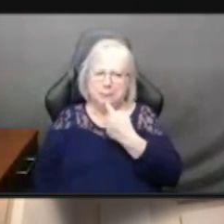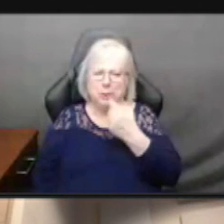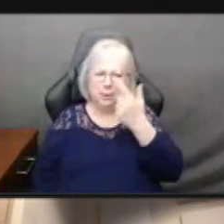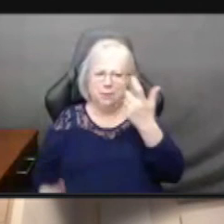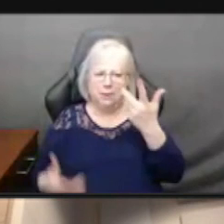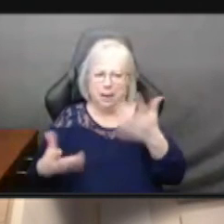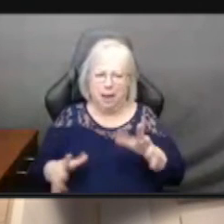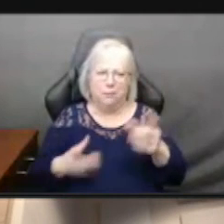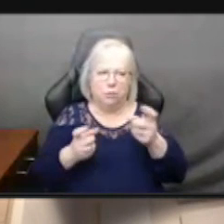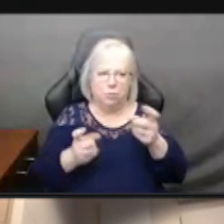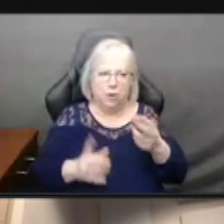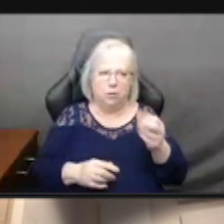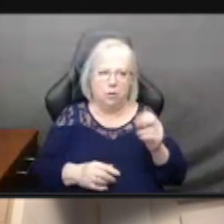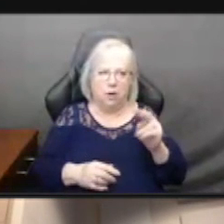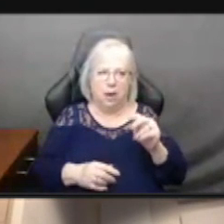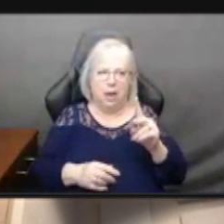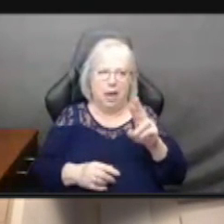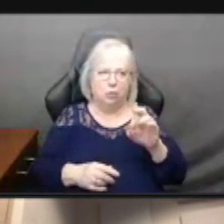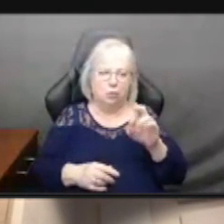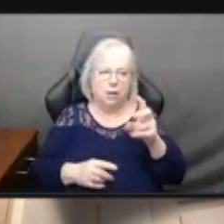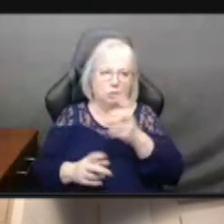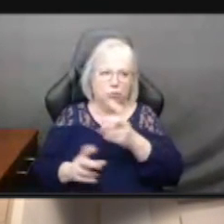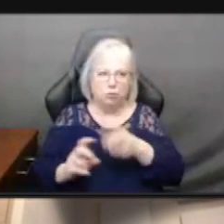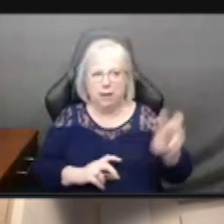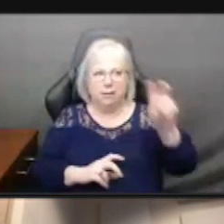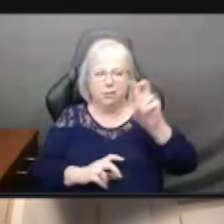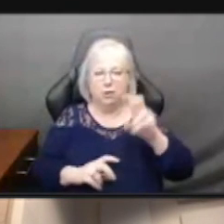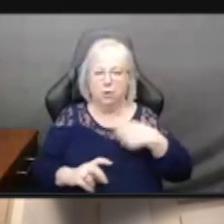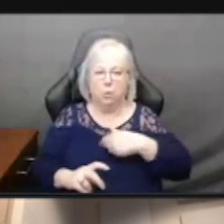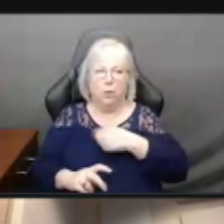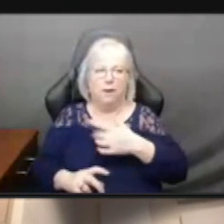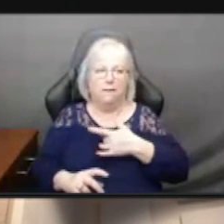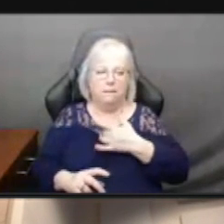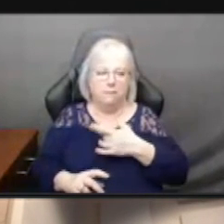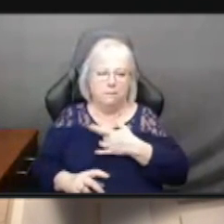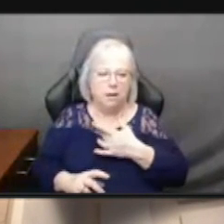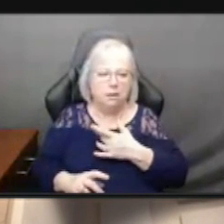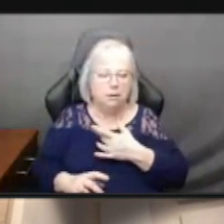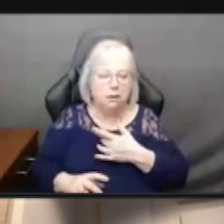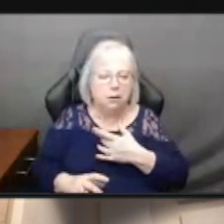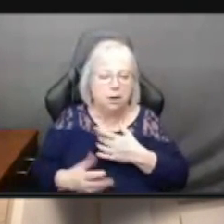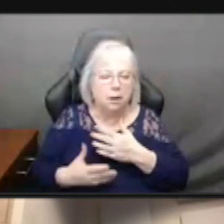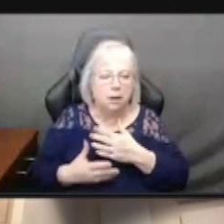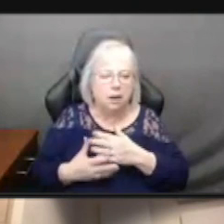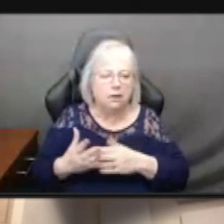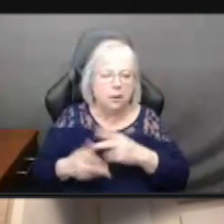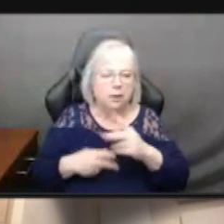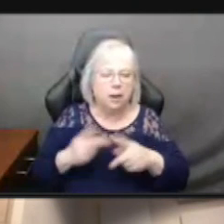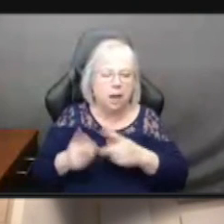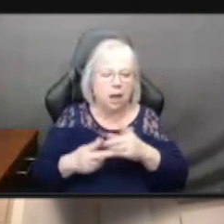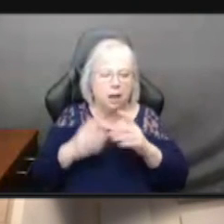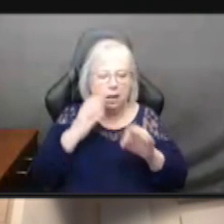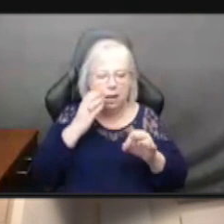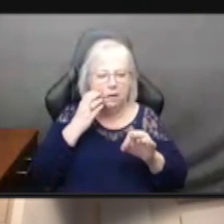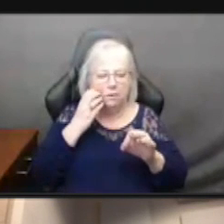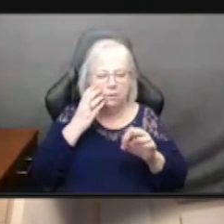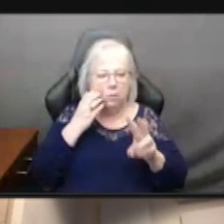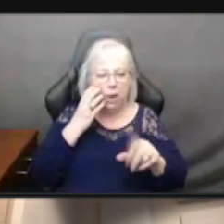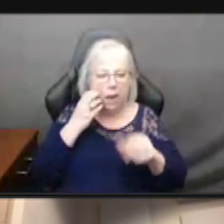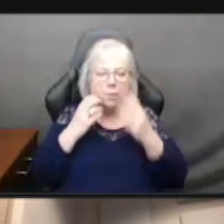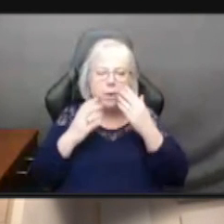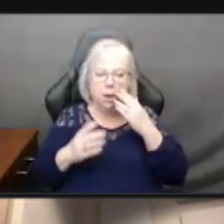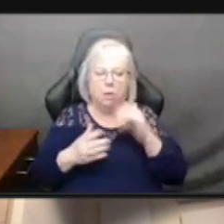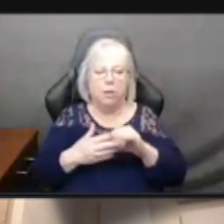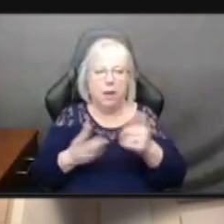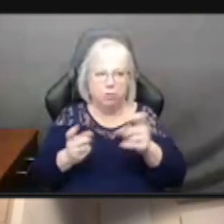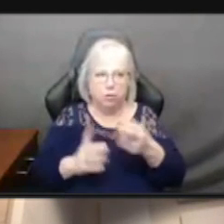Director Hendricks transitioned, all of us felt some kind of way. We've known that she's been serving in this position for years,